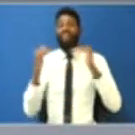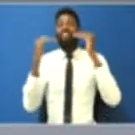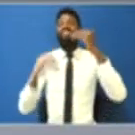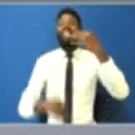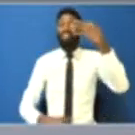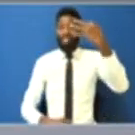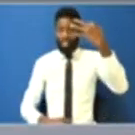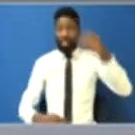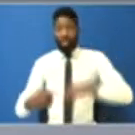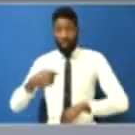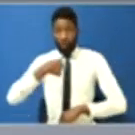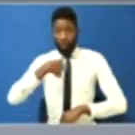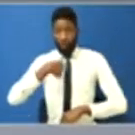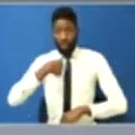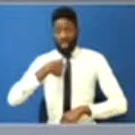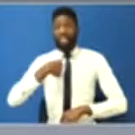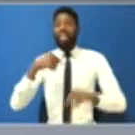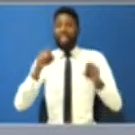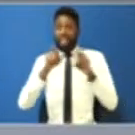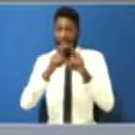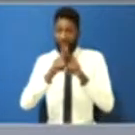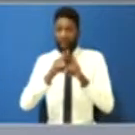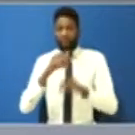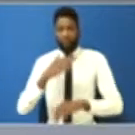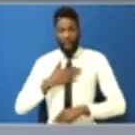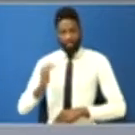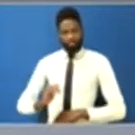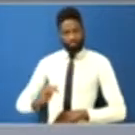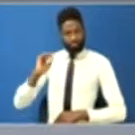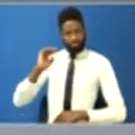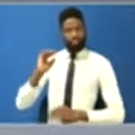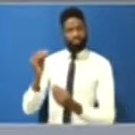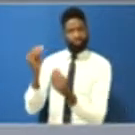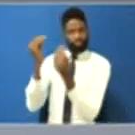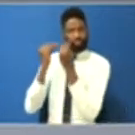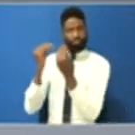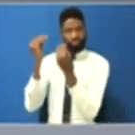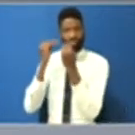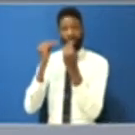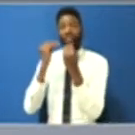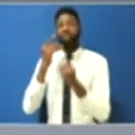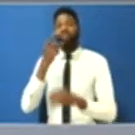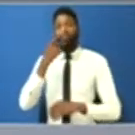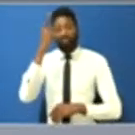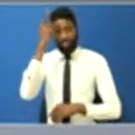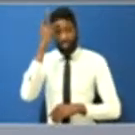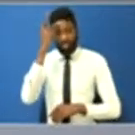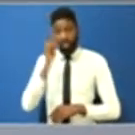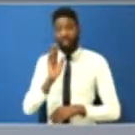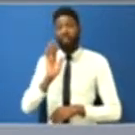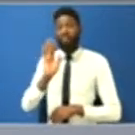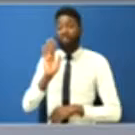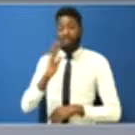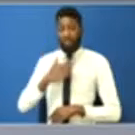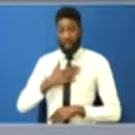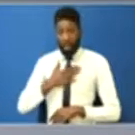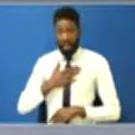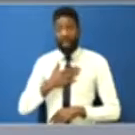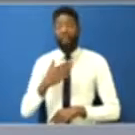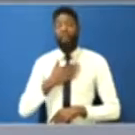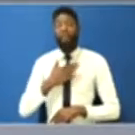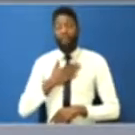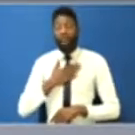came out through my upbringing by my dad and mom my mom who was a primary school teacher mrs